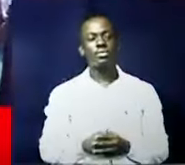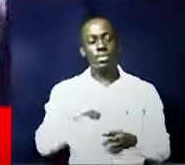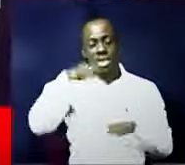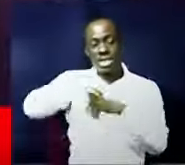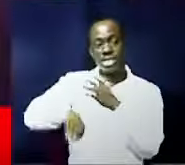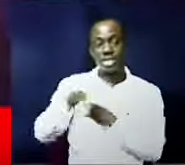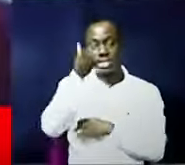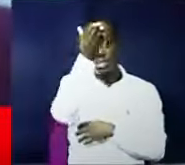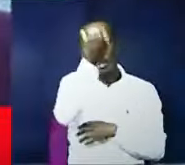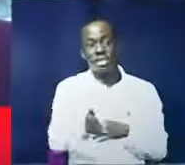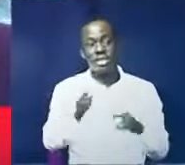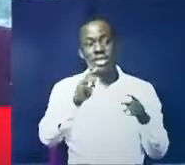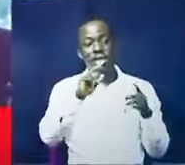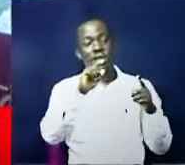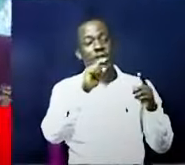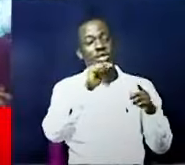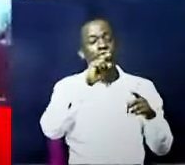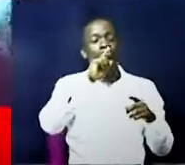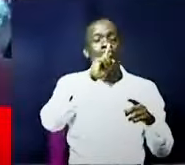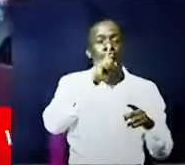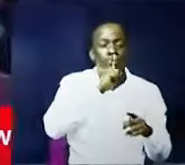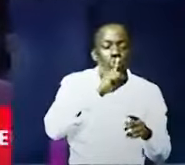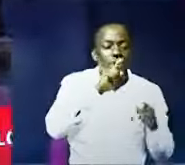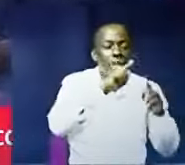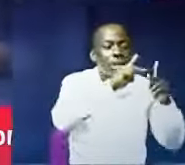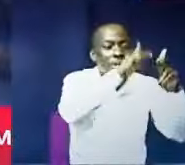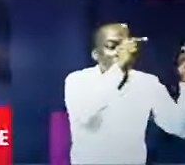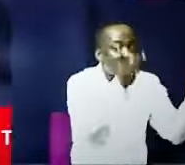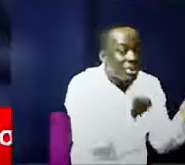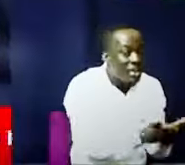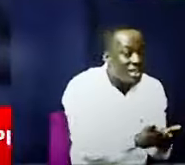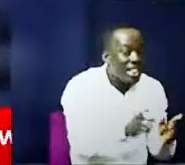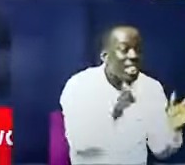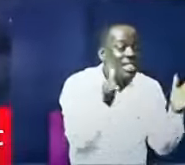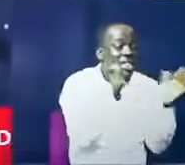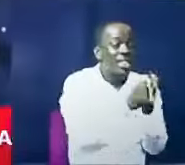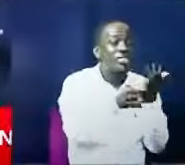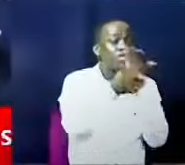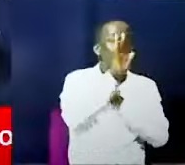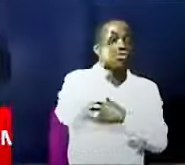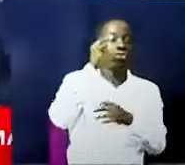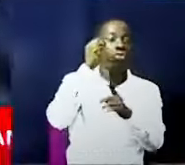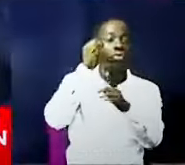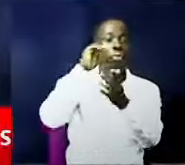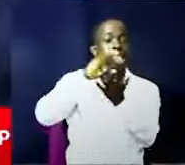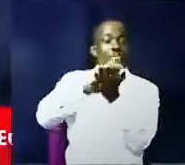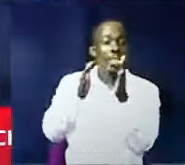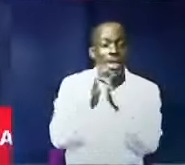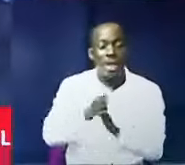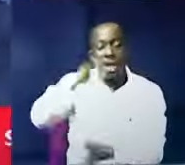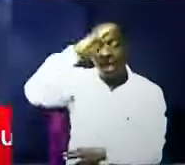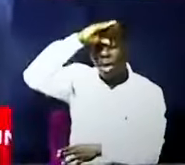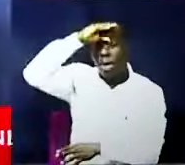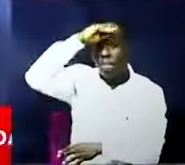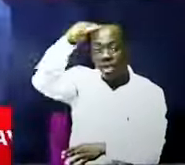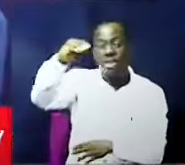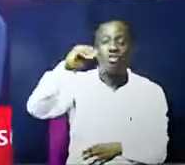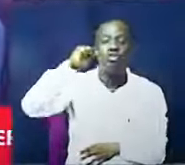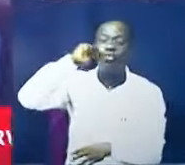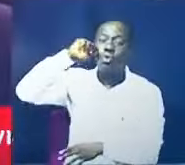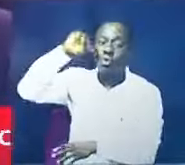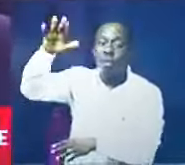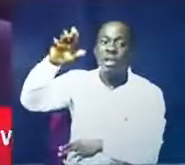These secluded places that God makes men and women useful for